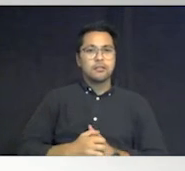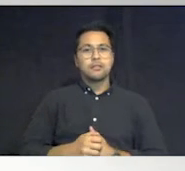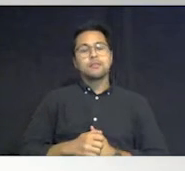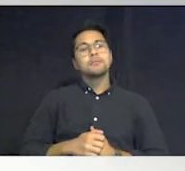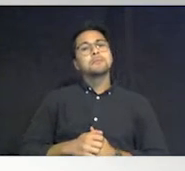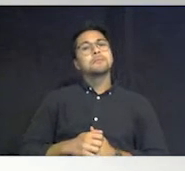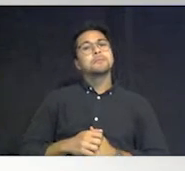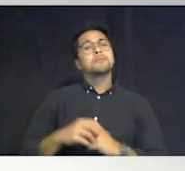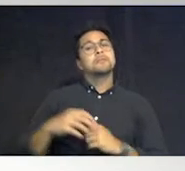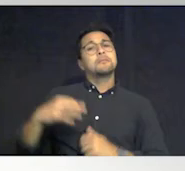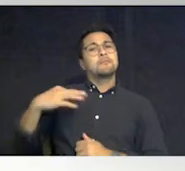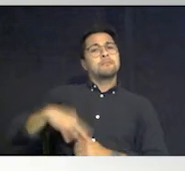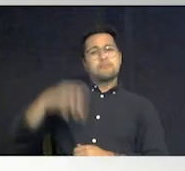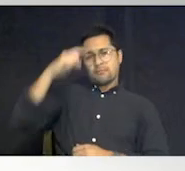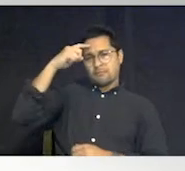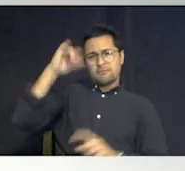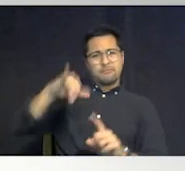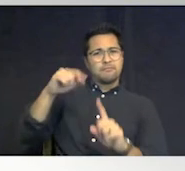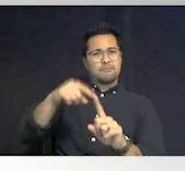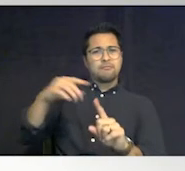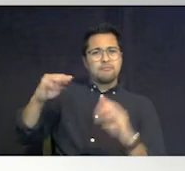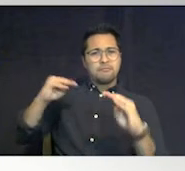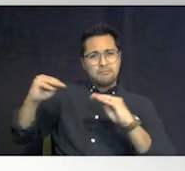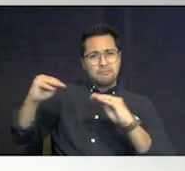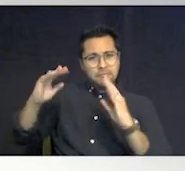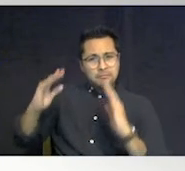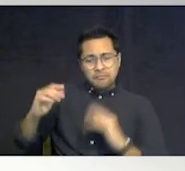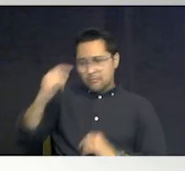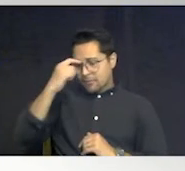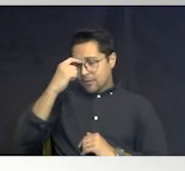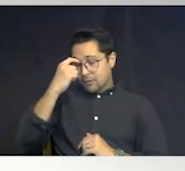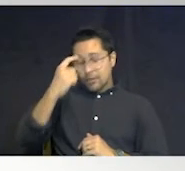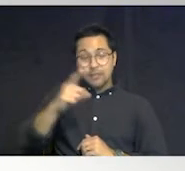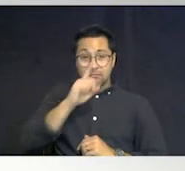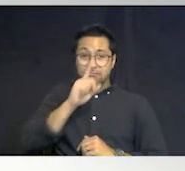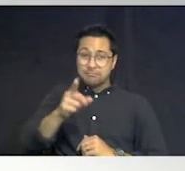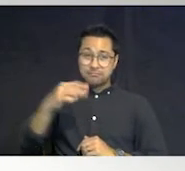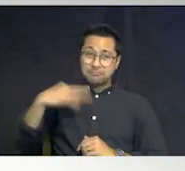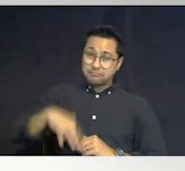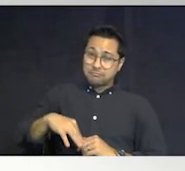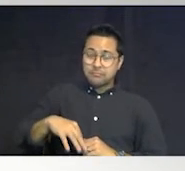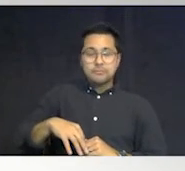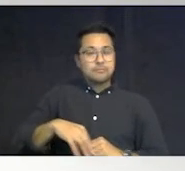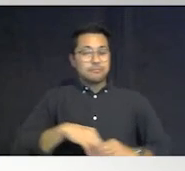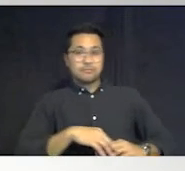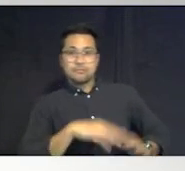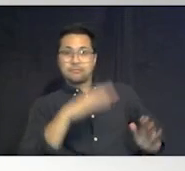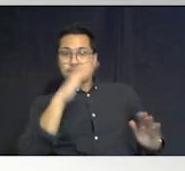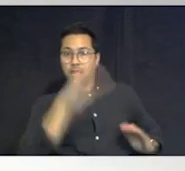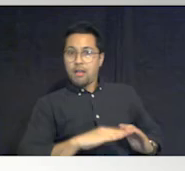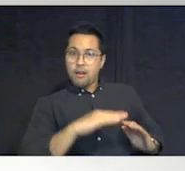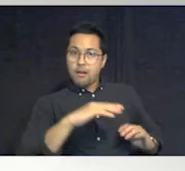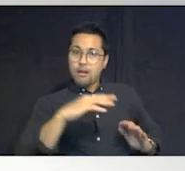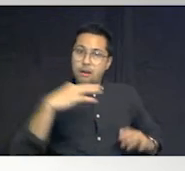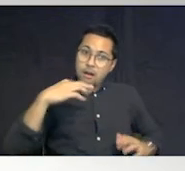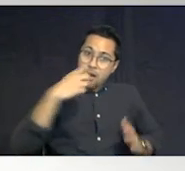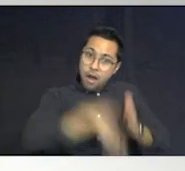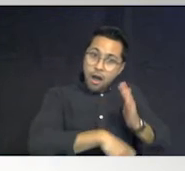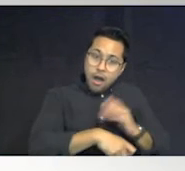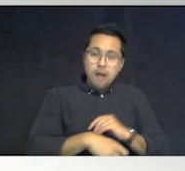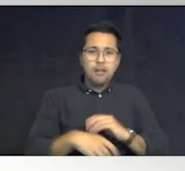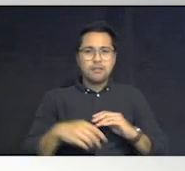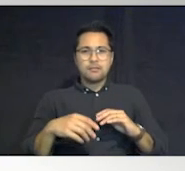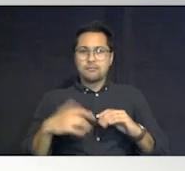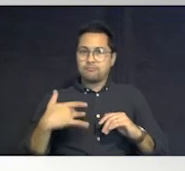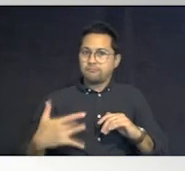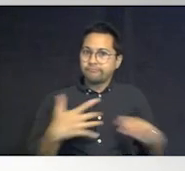The benefits of mediation. Mediation is a very effective means of dispute resolution. It's less costly. It's more expeditious in